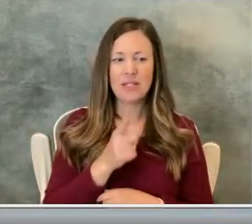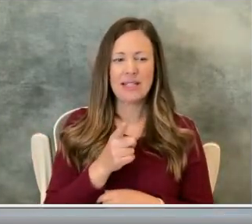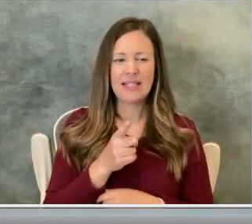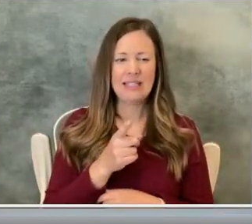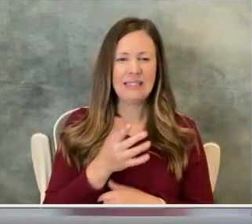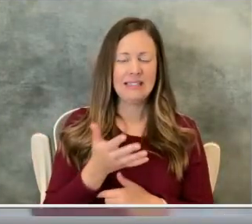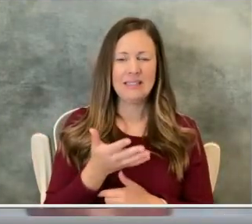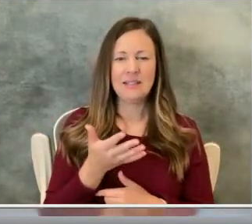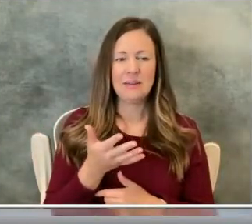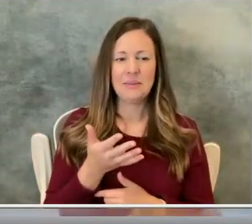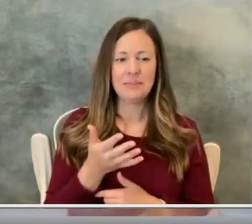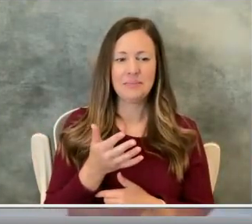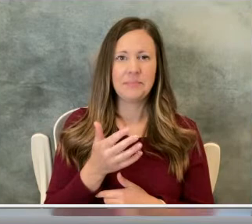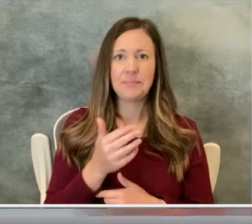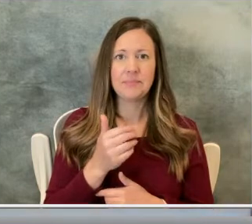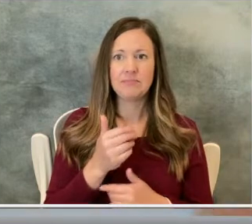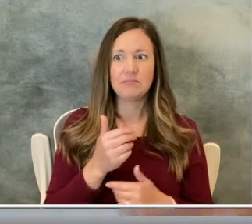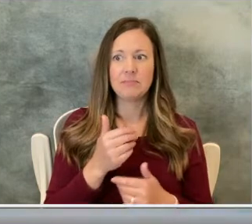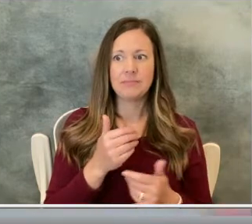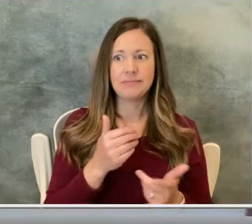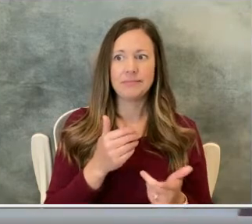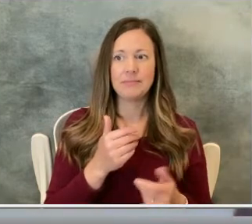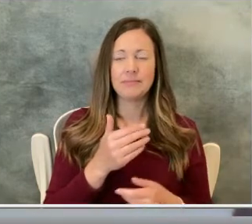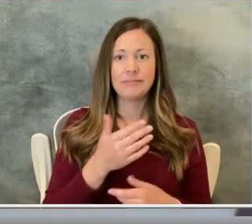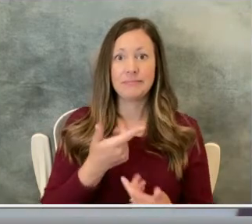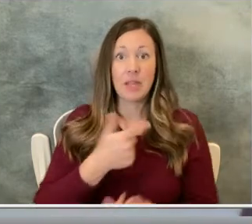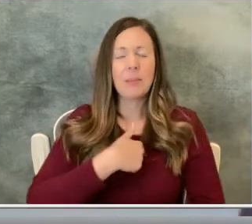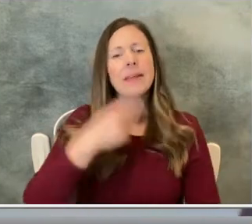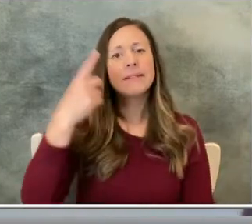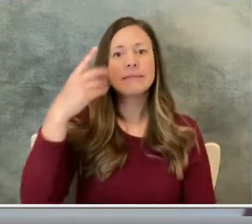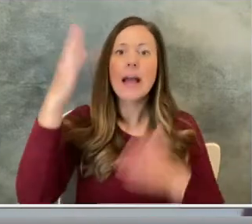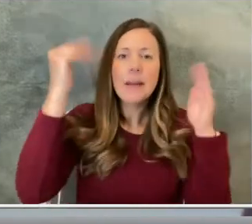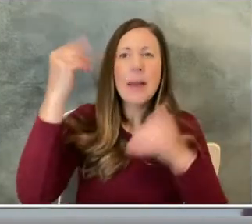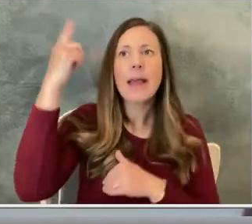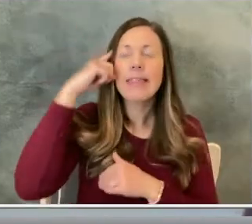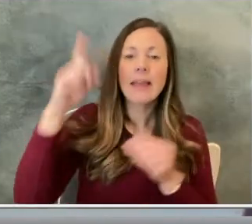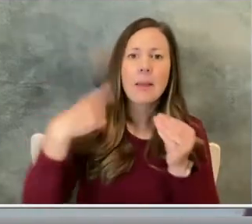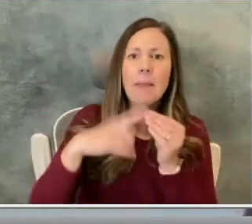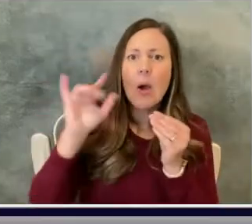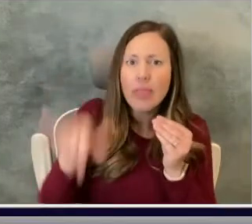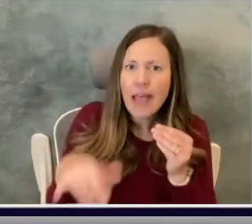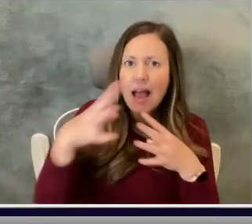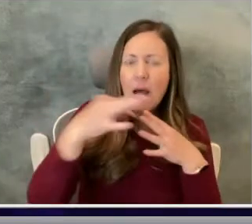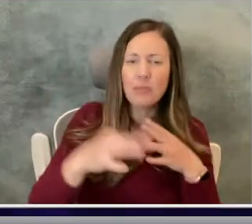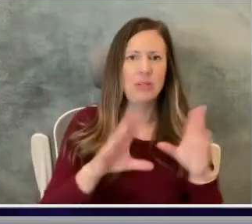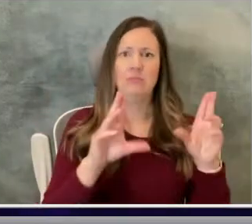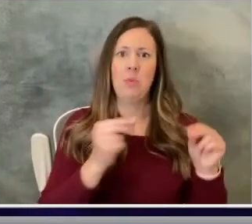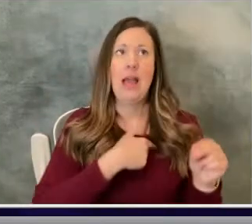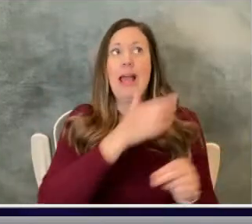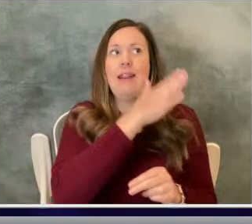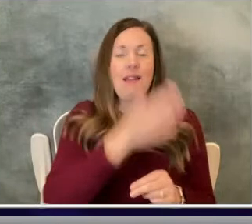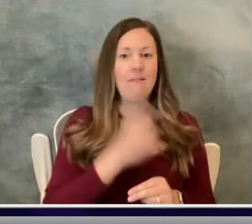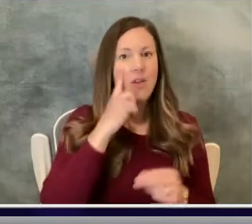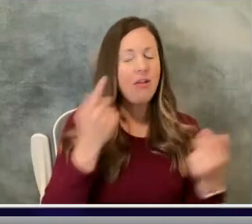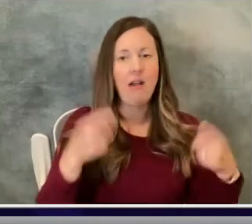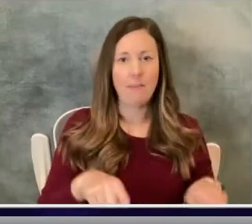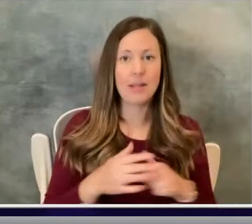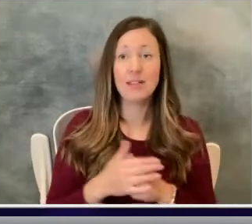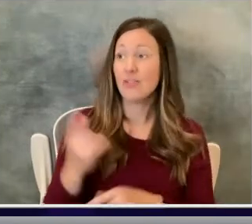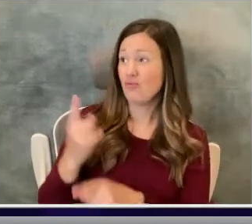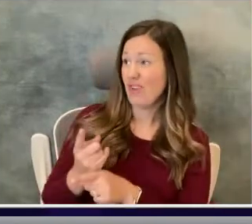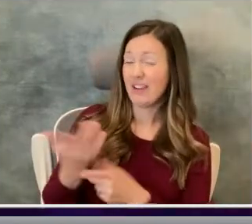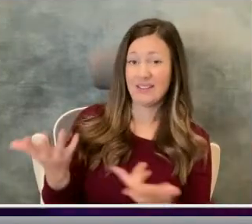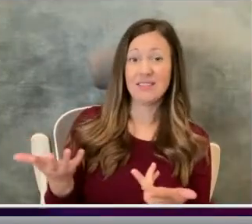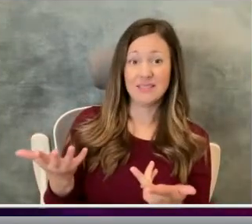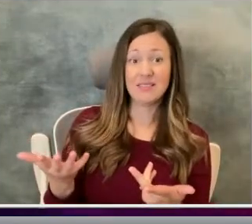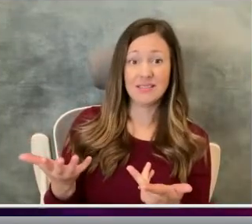wasn't on my list of anything I could possibly imagine. So. Right. I mean, as a mom of a 16-year-old, I can tell you we worry